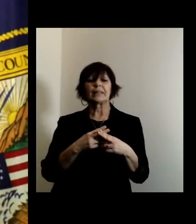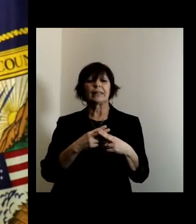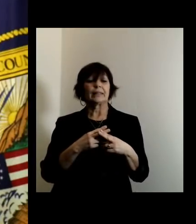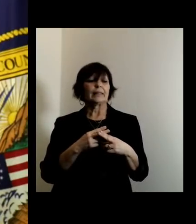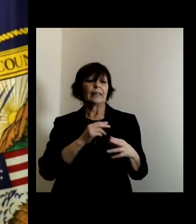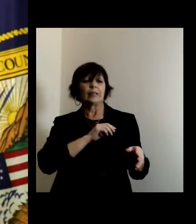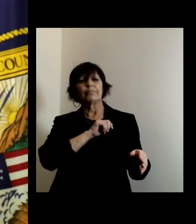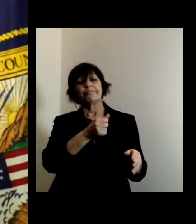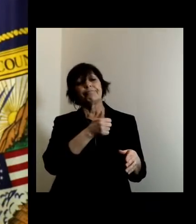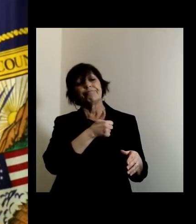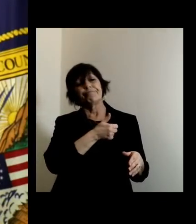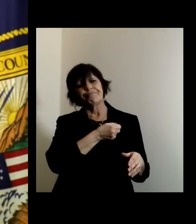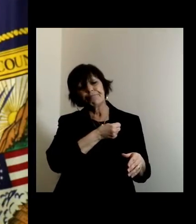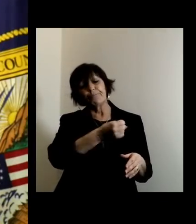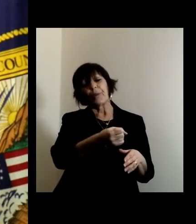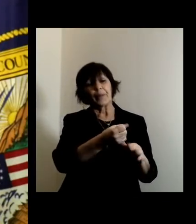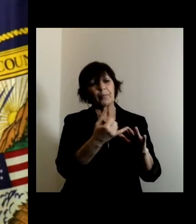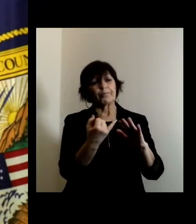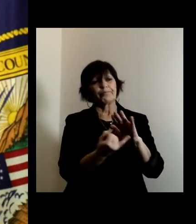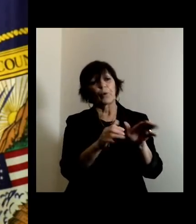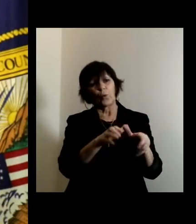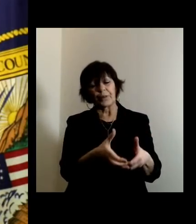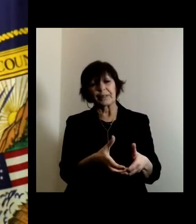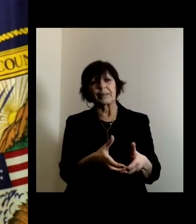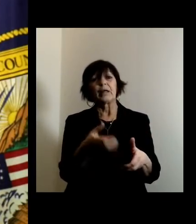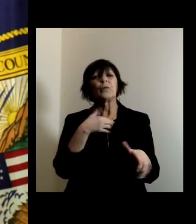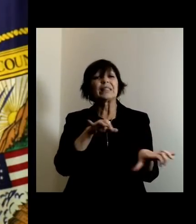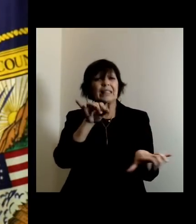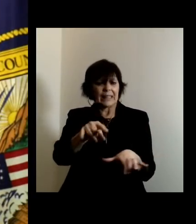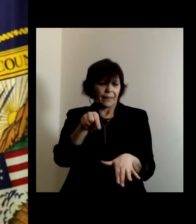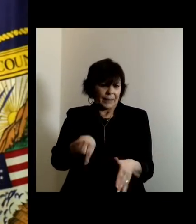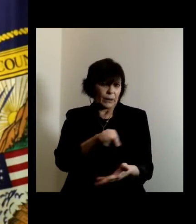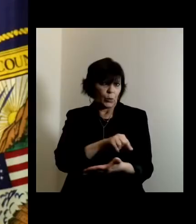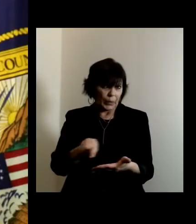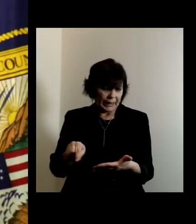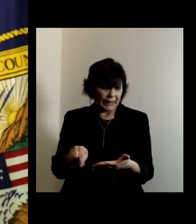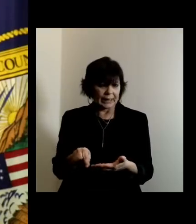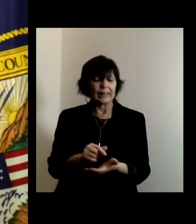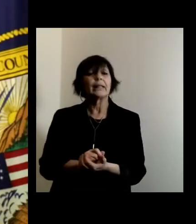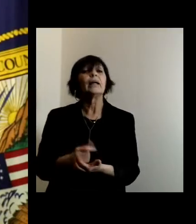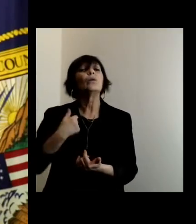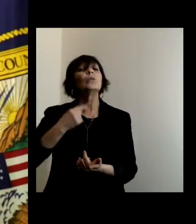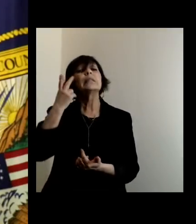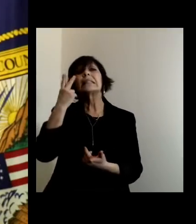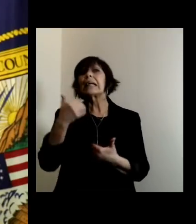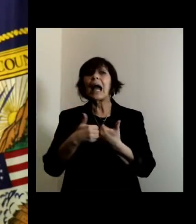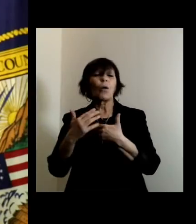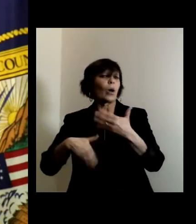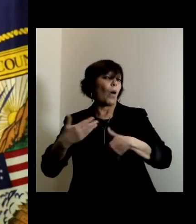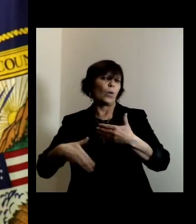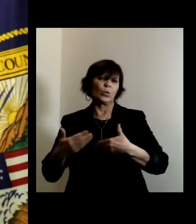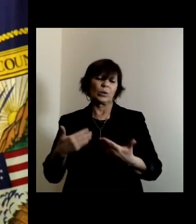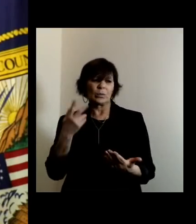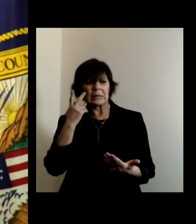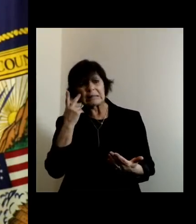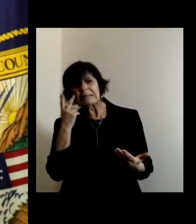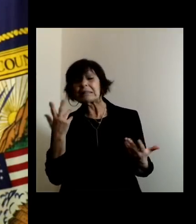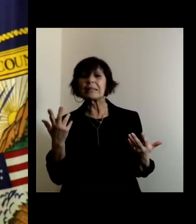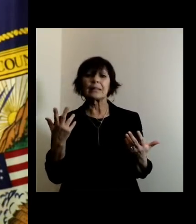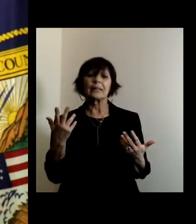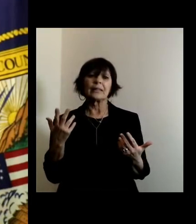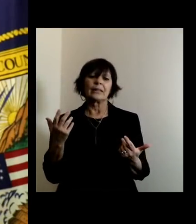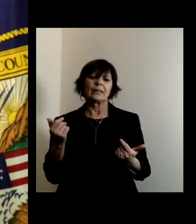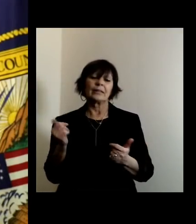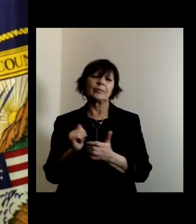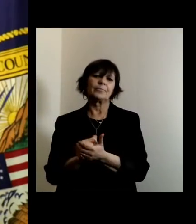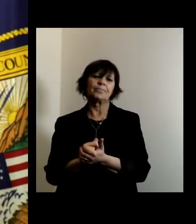in quarantine. So, we started doing that this week, and we'll see how that goes. We're assessing that through